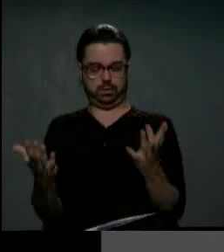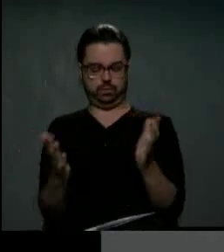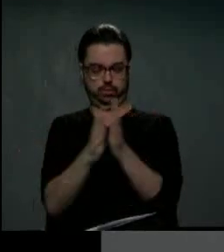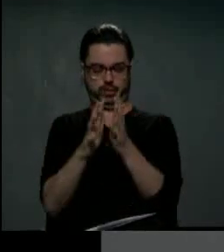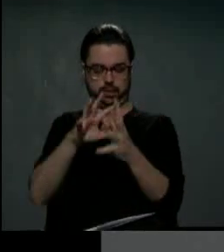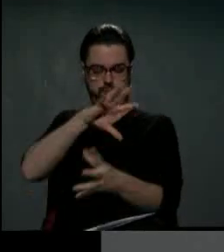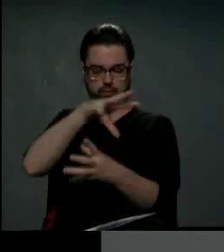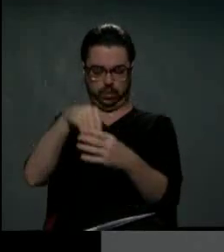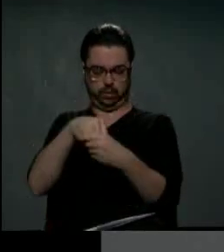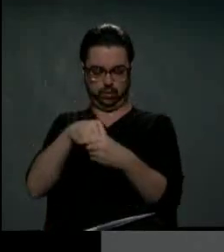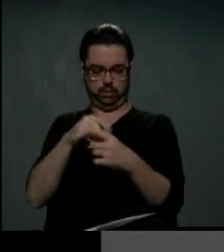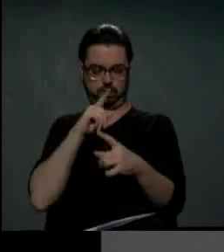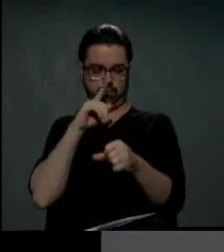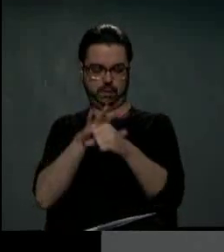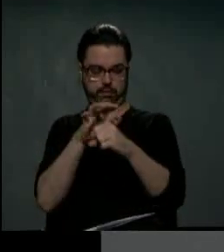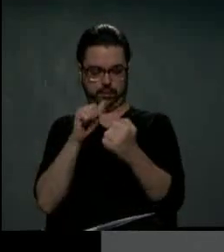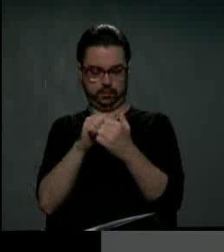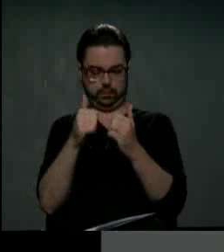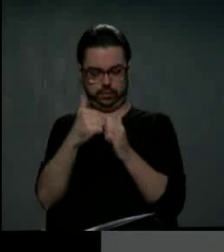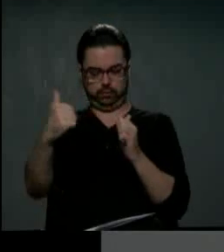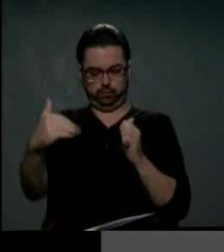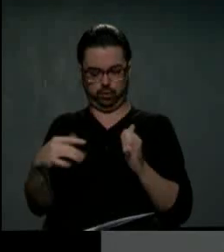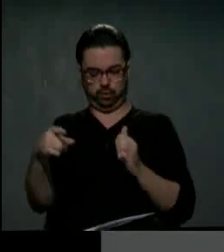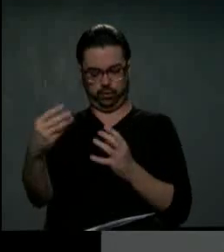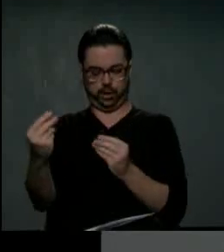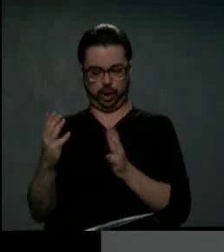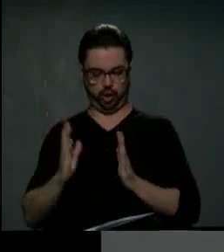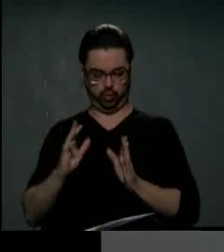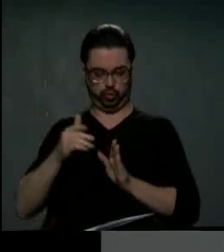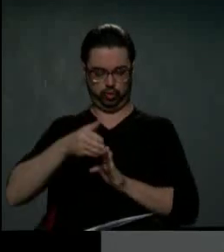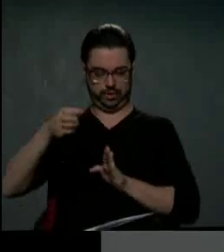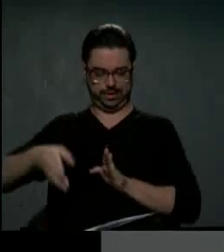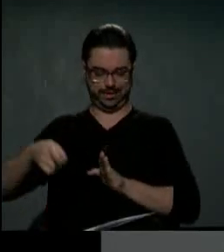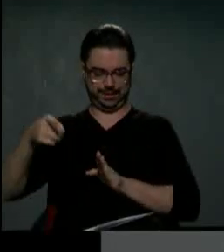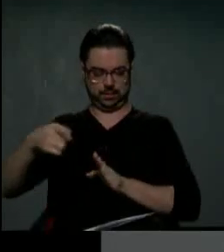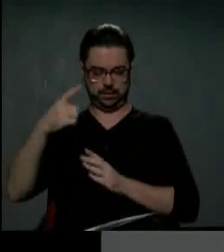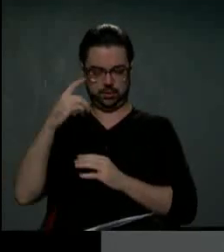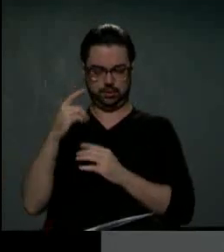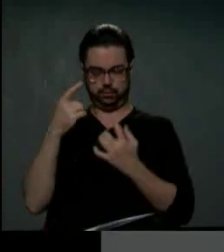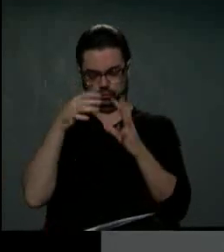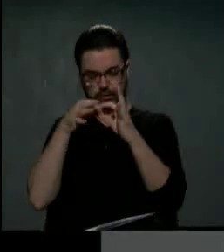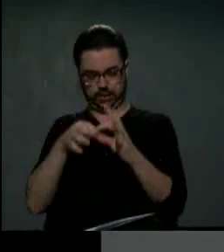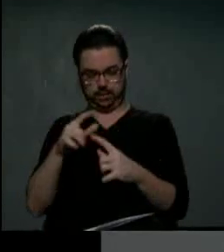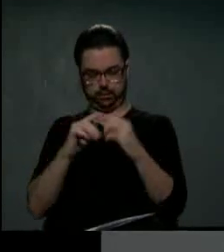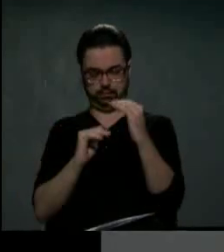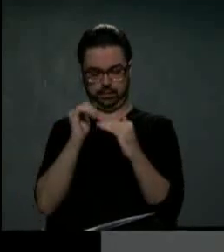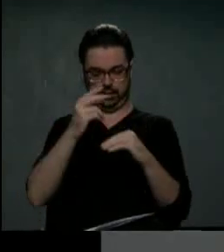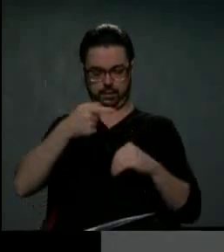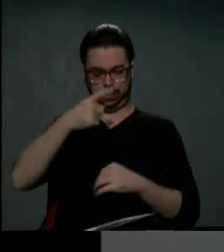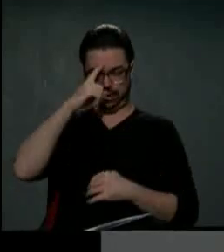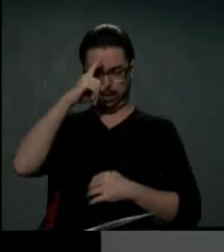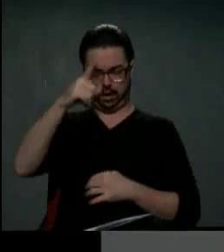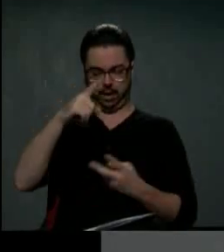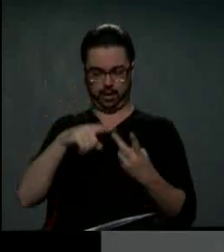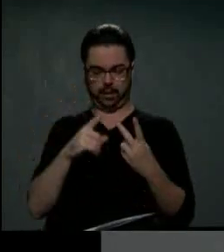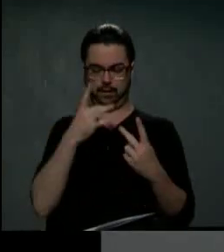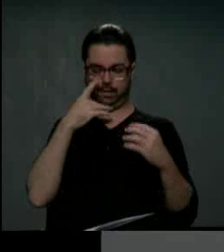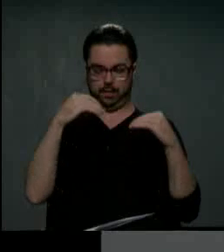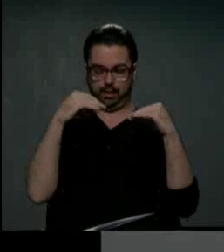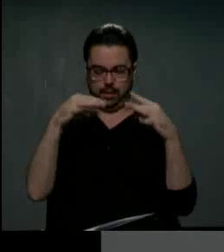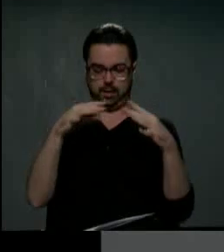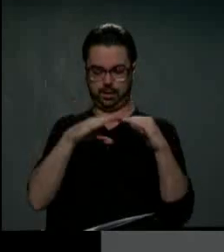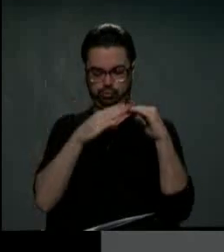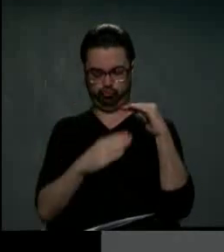lighting, grading, and signage. This commitment will become a part of the approved site plan and the overall development plan. Staff recommends approval of the